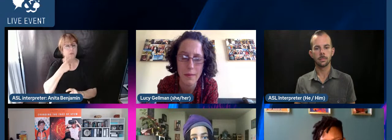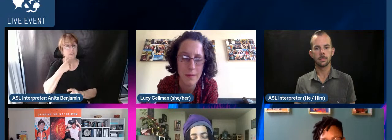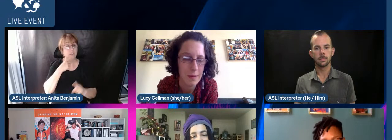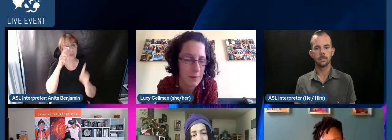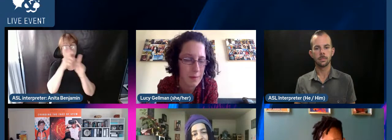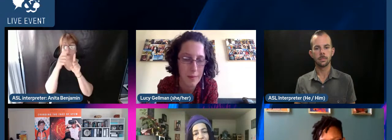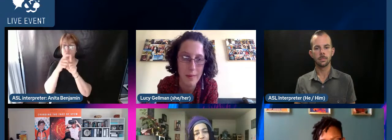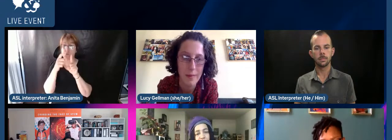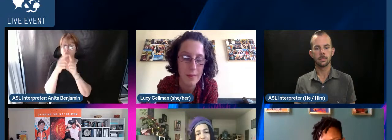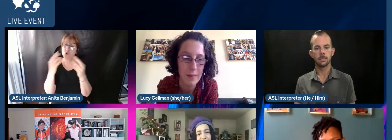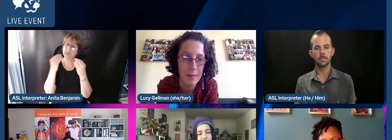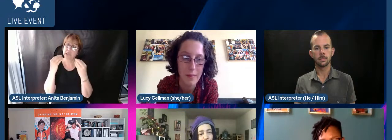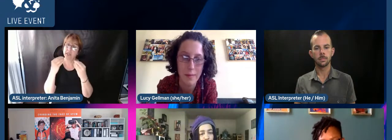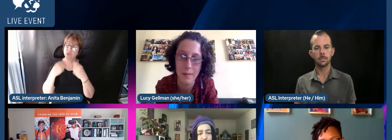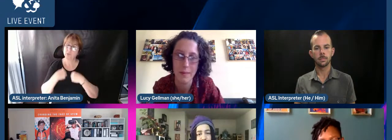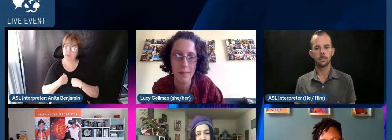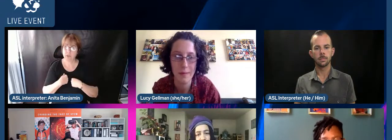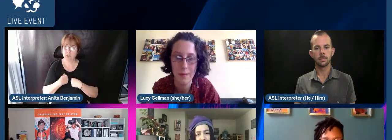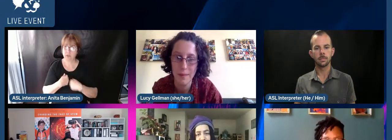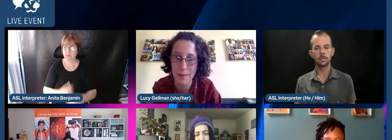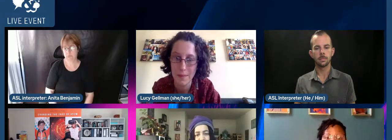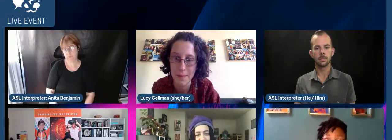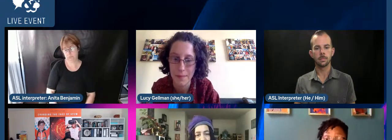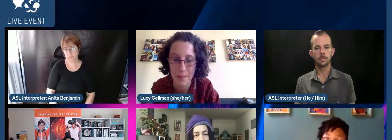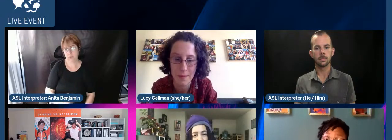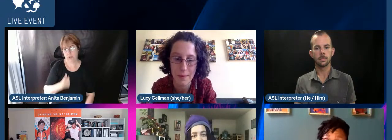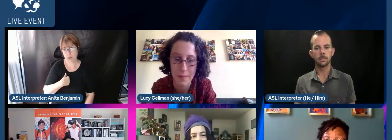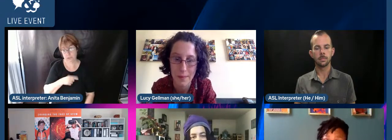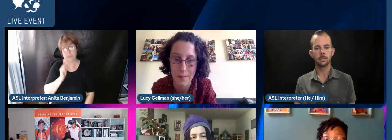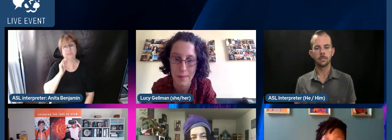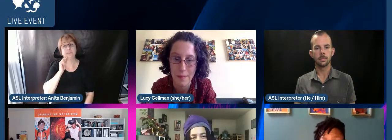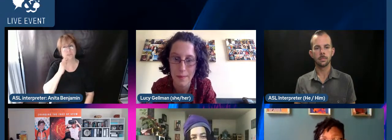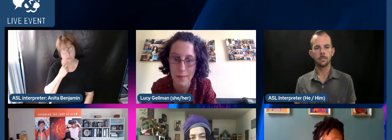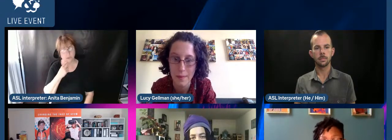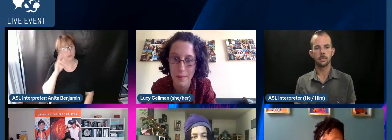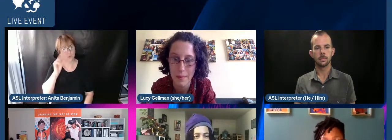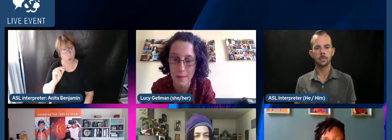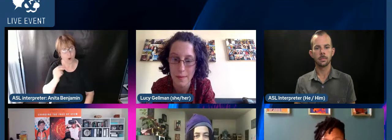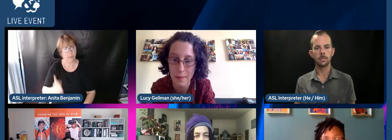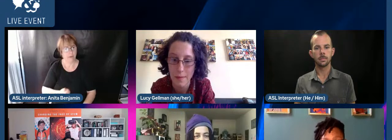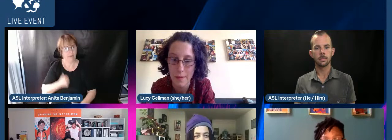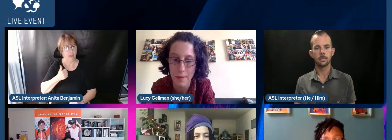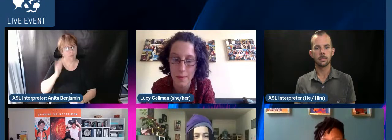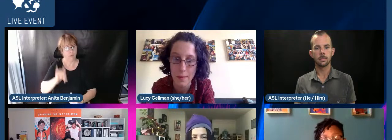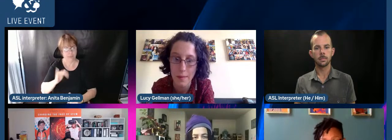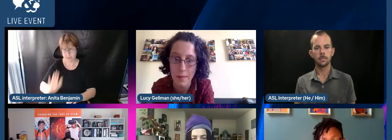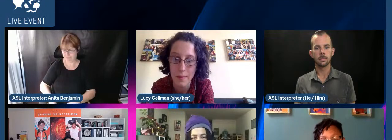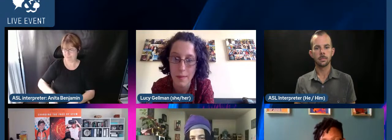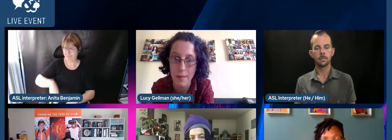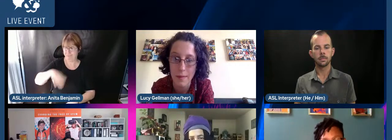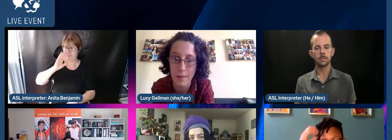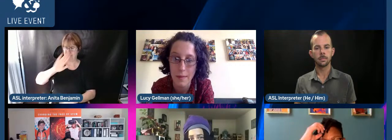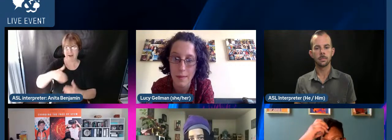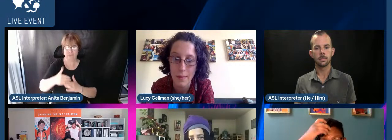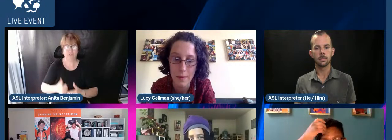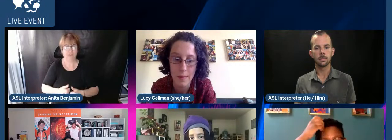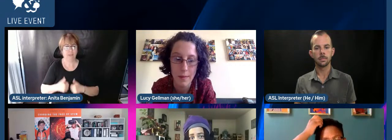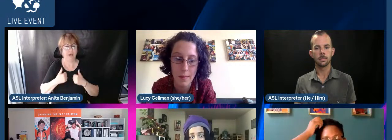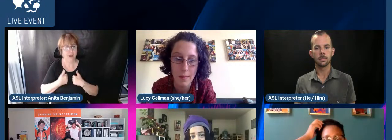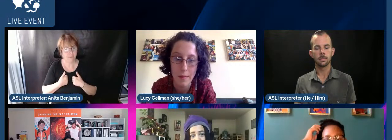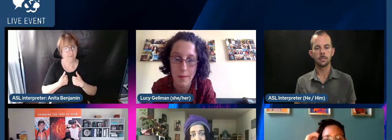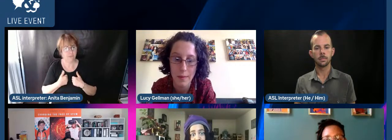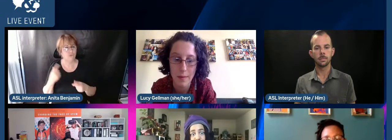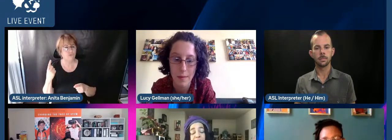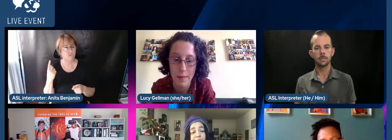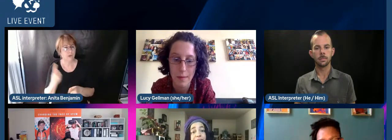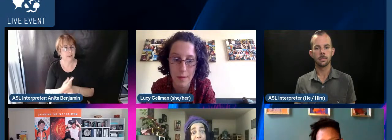your words. And I go, that's a grift. I know I've been living through that for the last my entire I think that I've tried that real